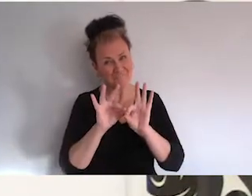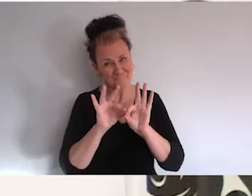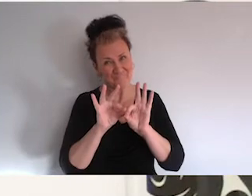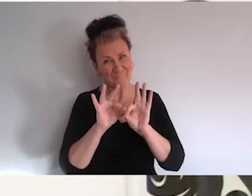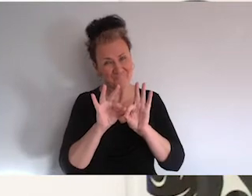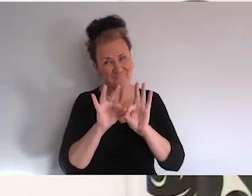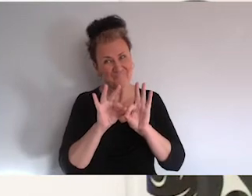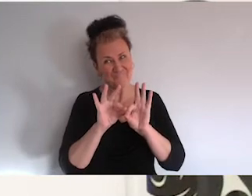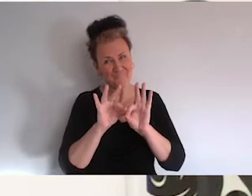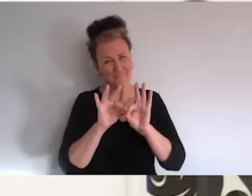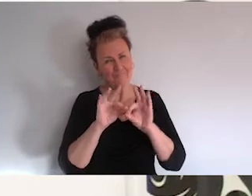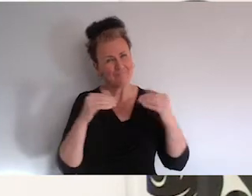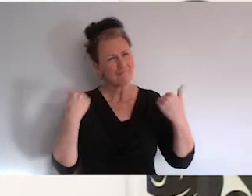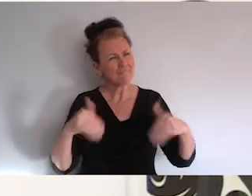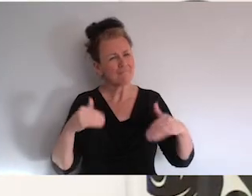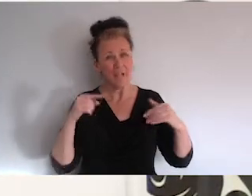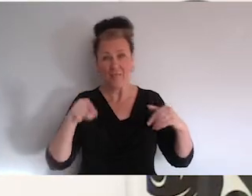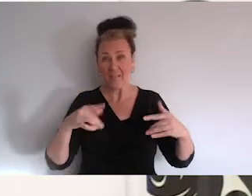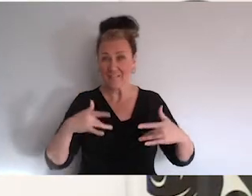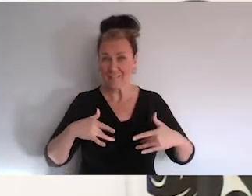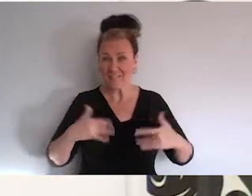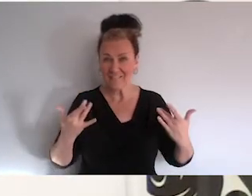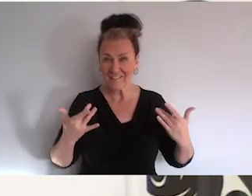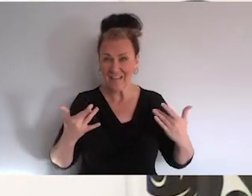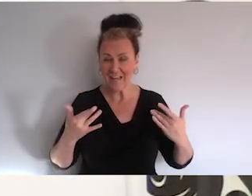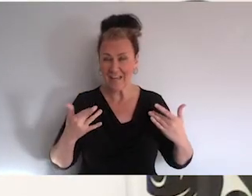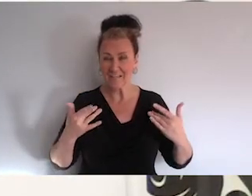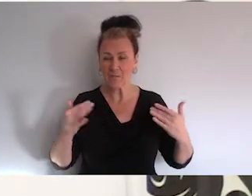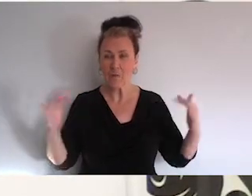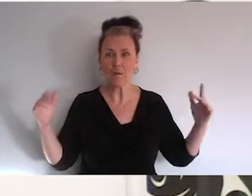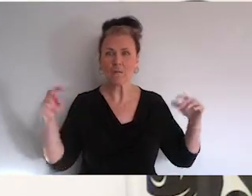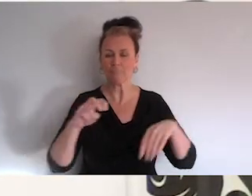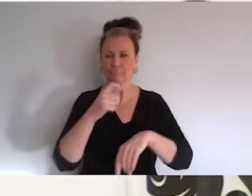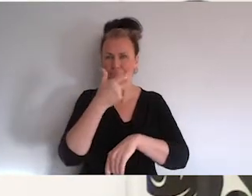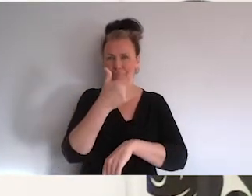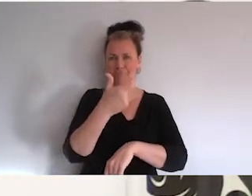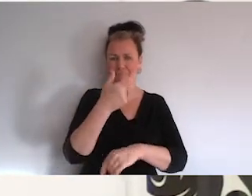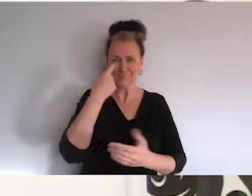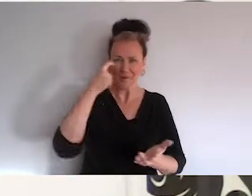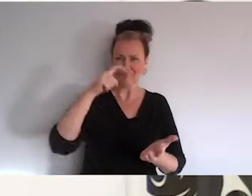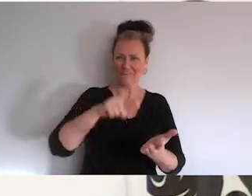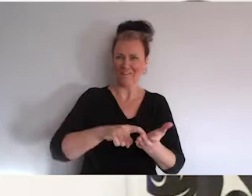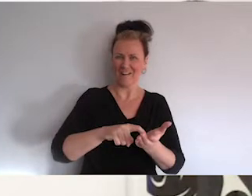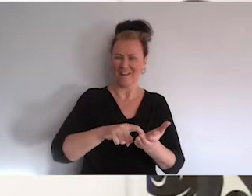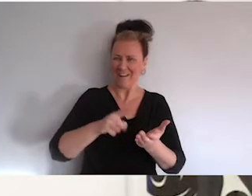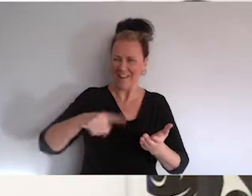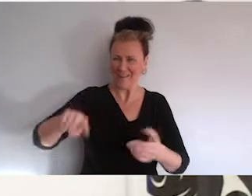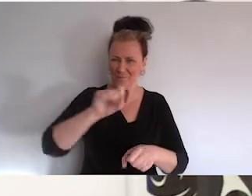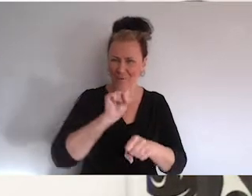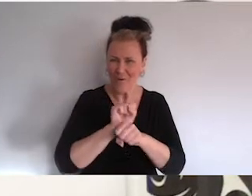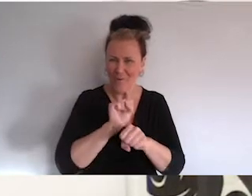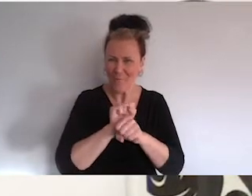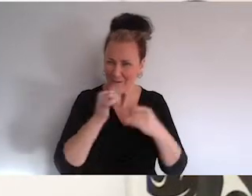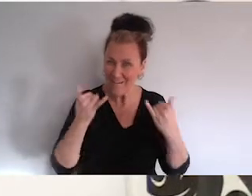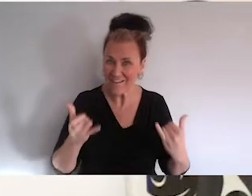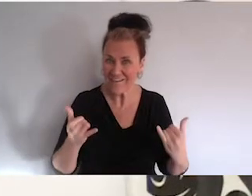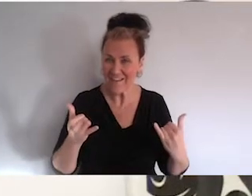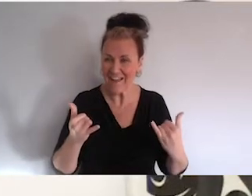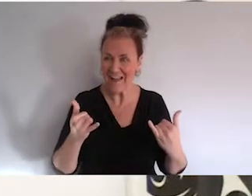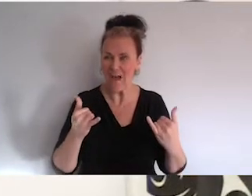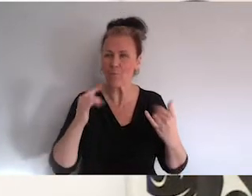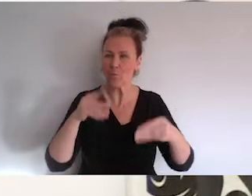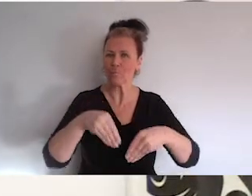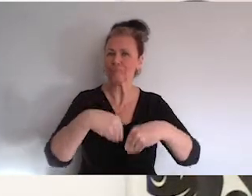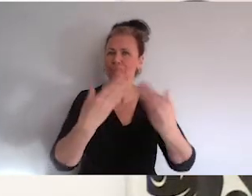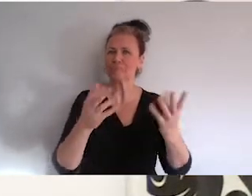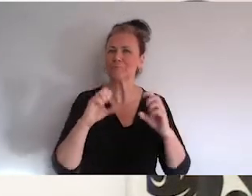important is what an occasion for people to recognize what it is you'll be bringing to